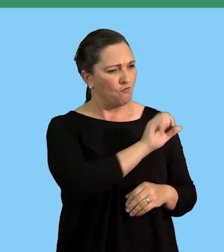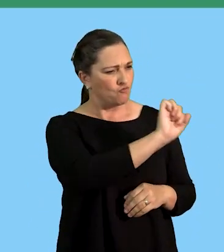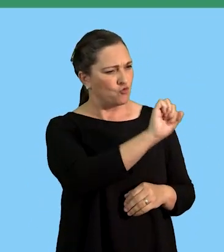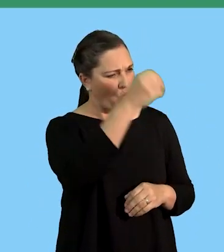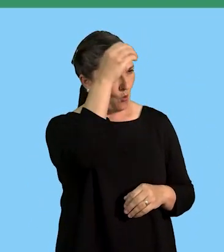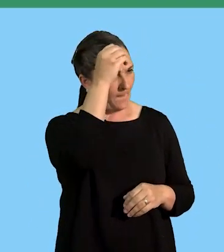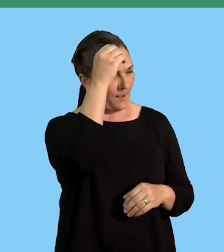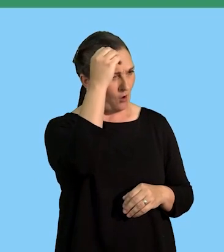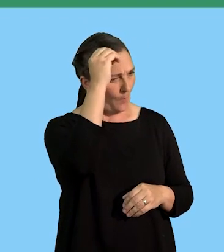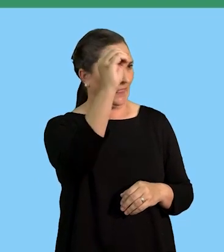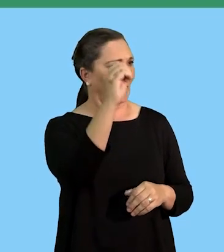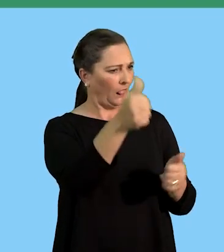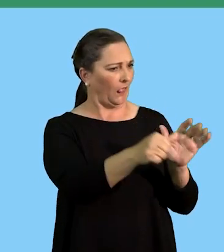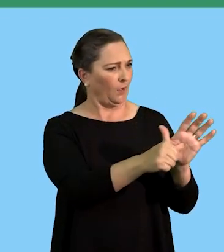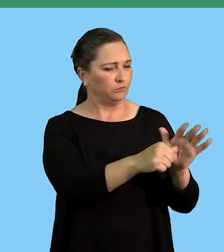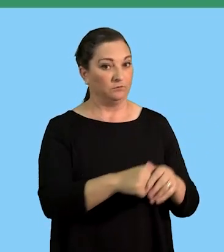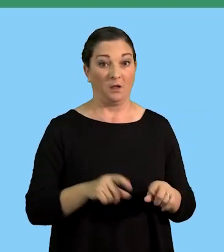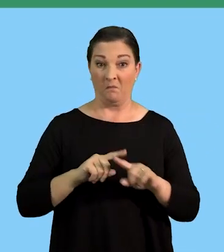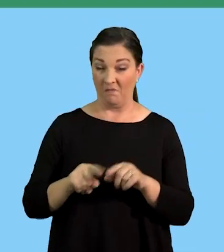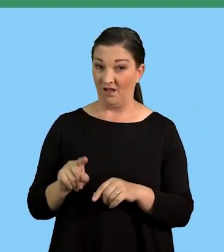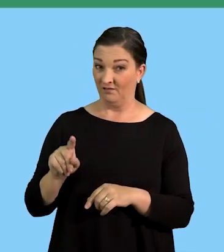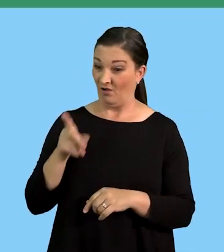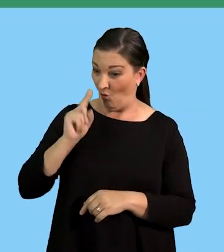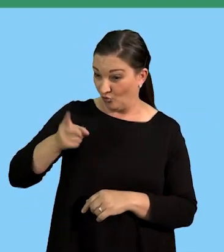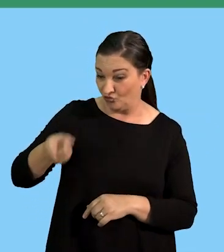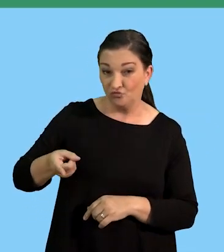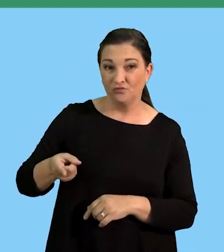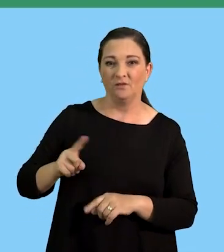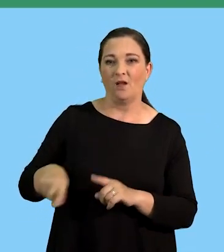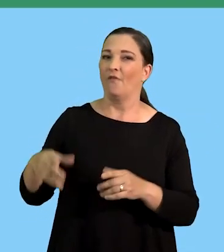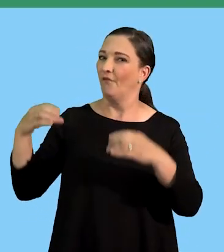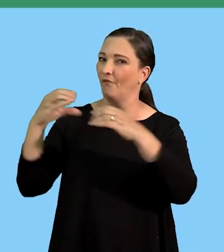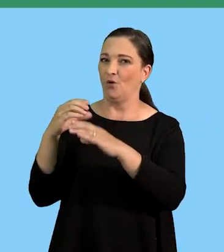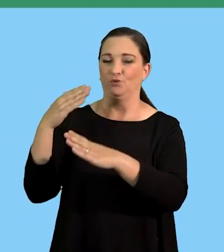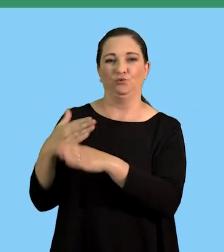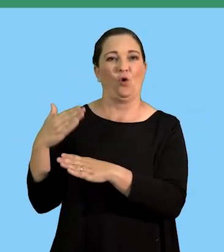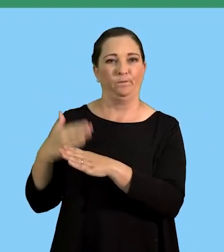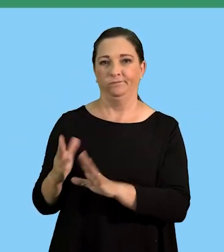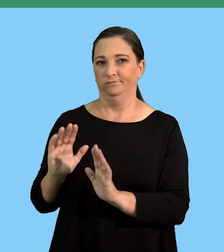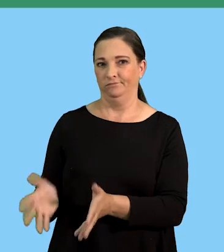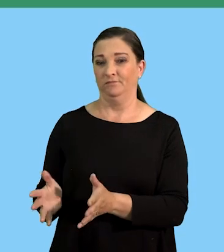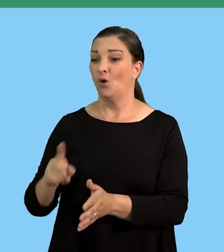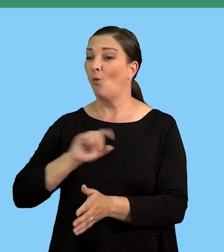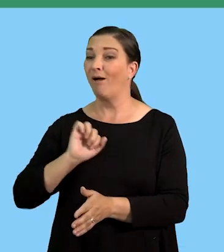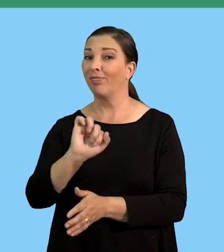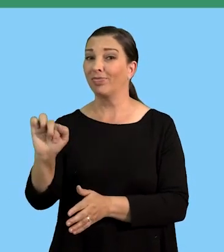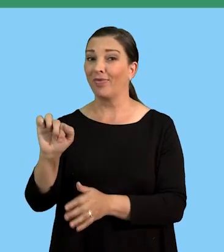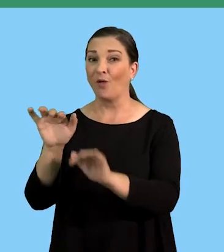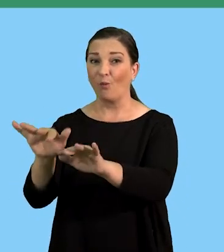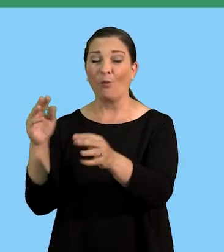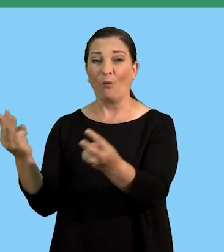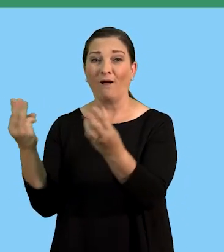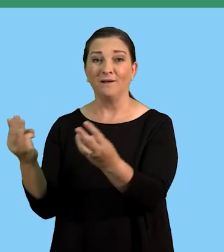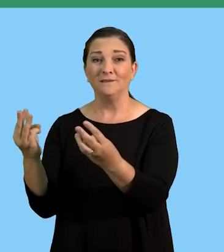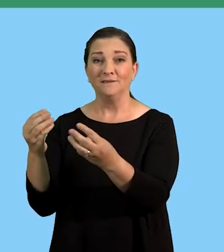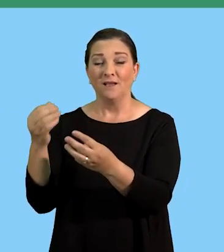and opinions are considered. Then when we look into autocratic would be task-orientated as the opinions